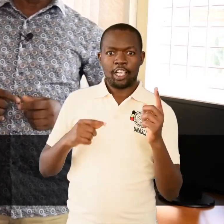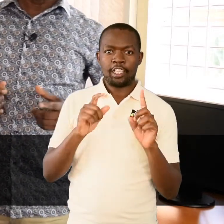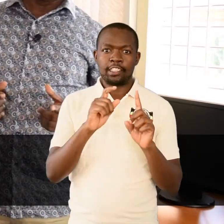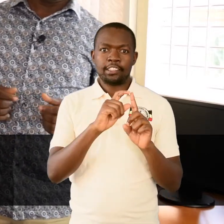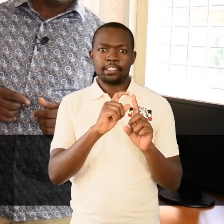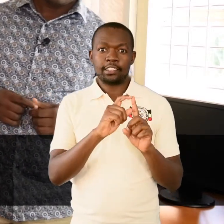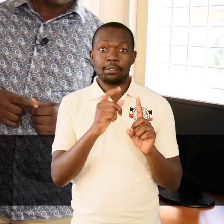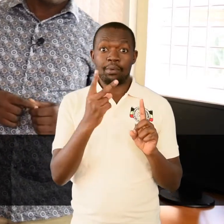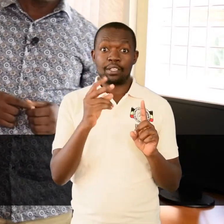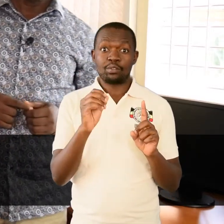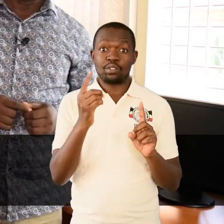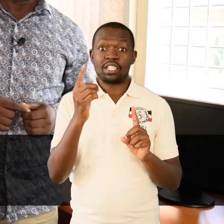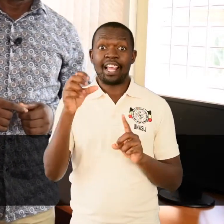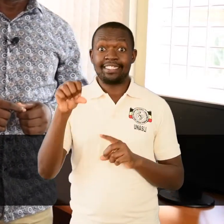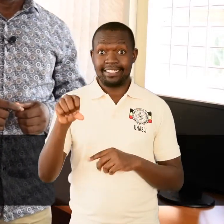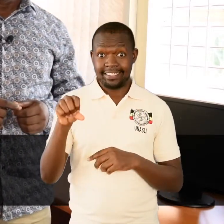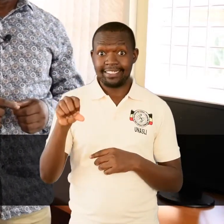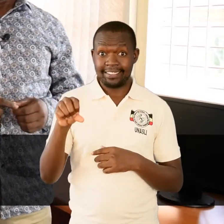2019.